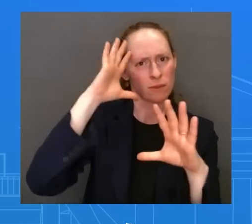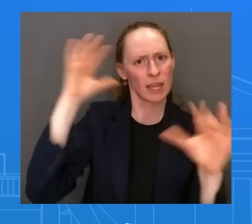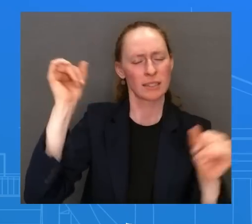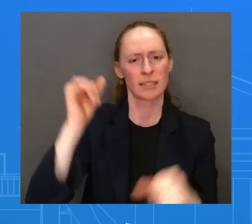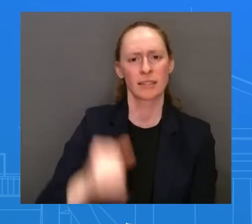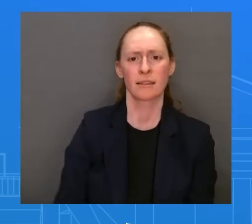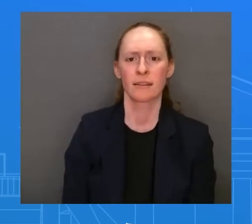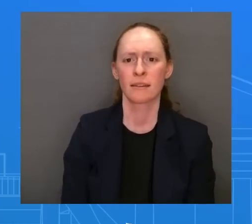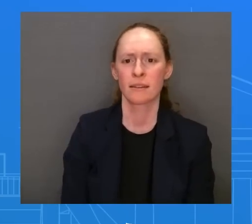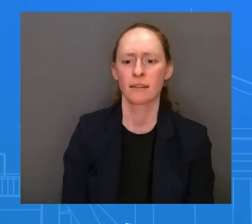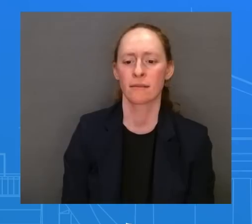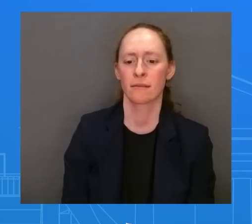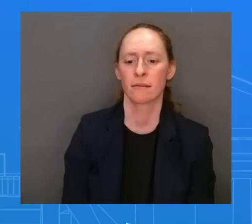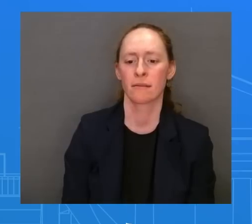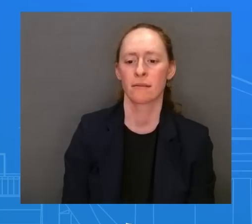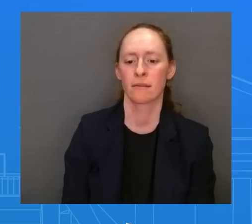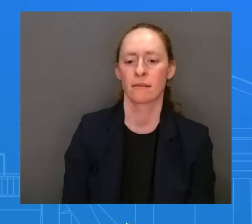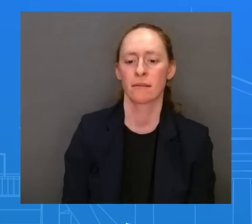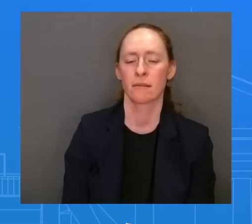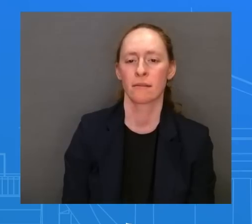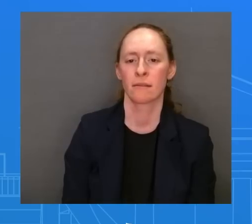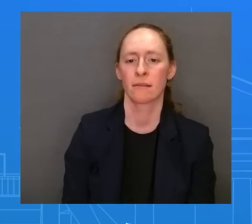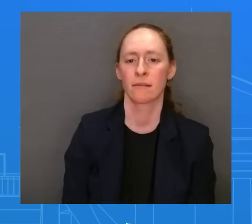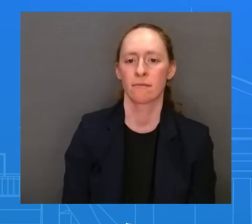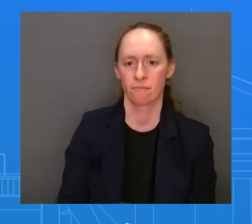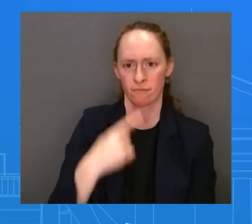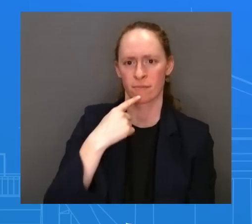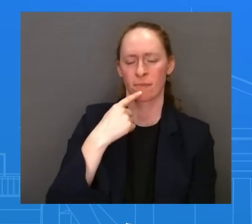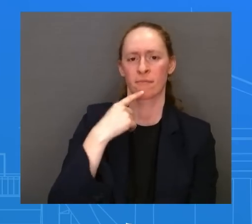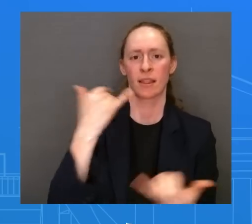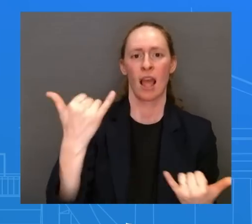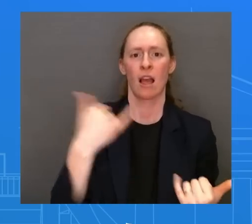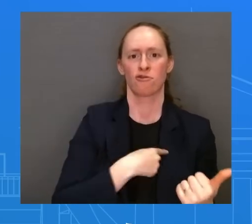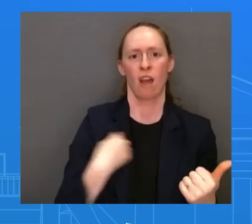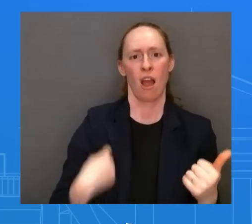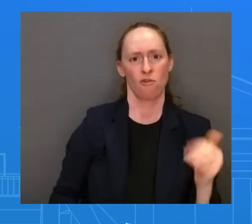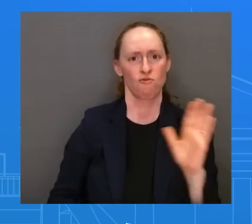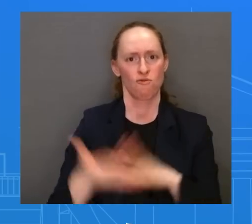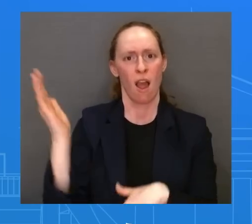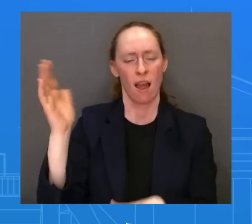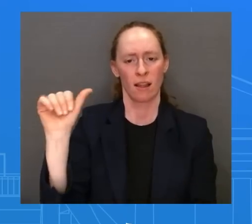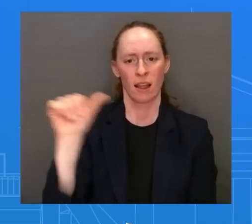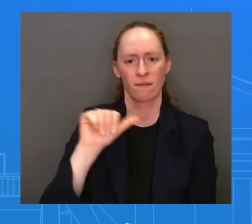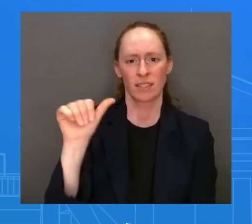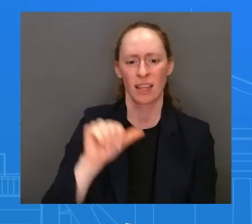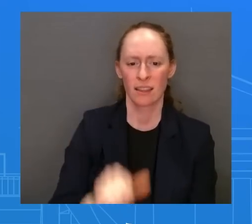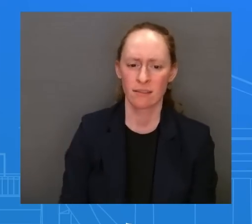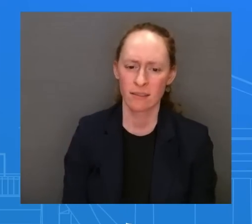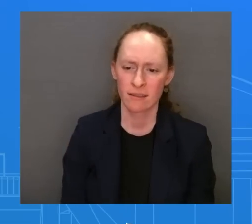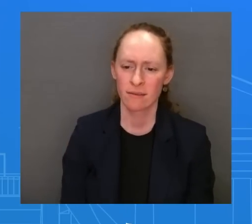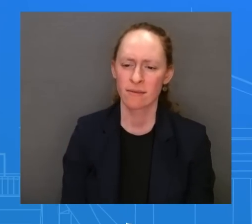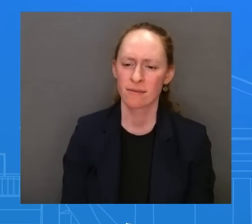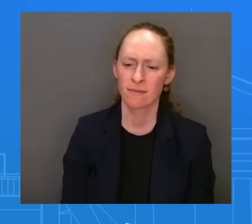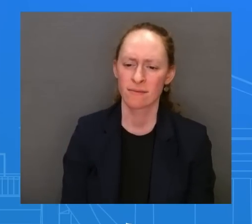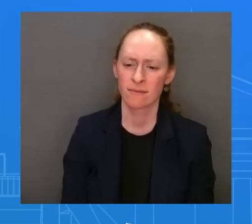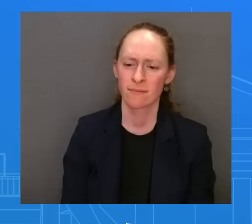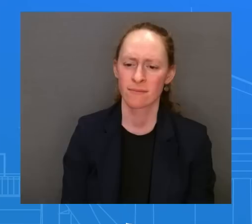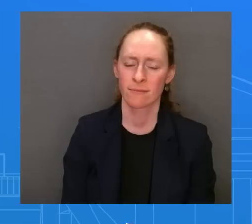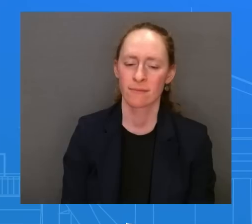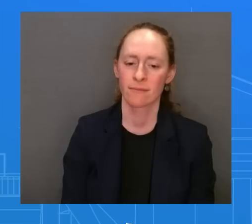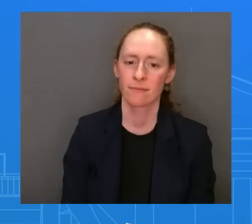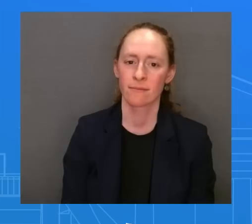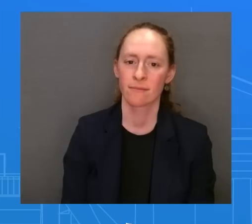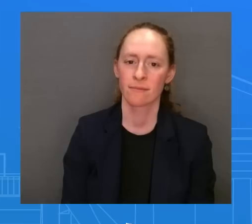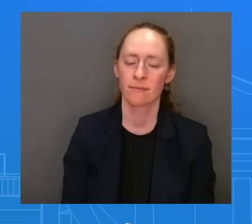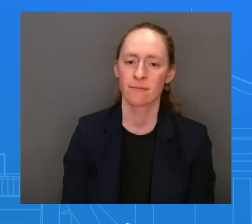equipment better than we actually have can you address that please I don't get the last claim what I'm just asking I I don't I can't I